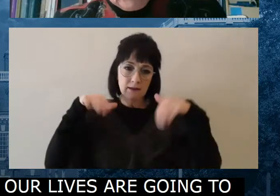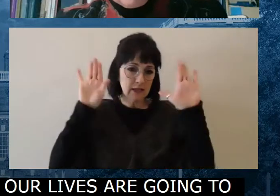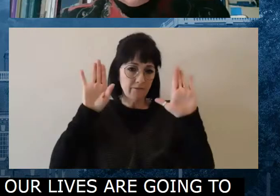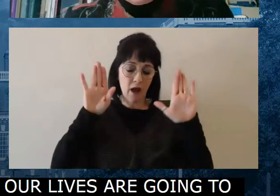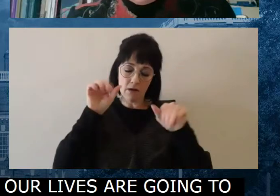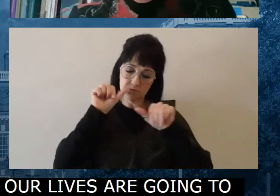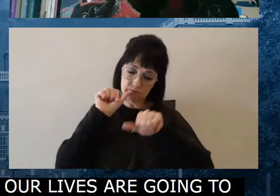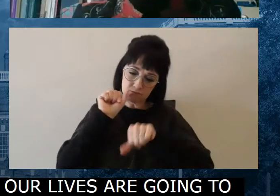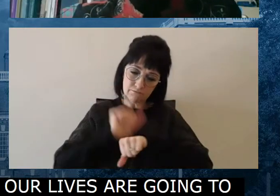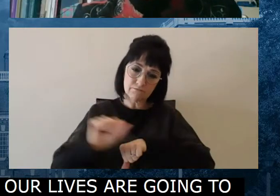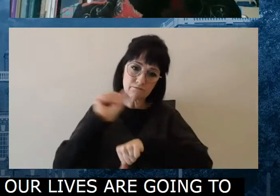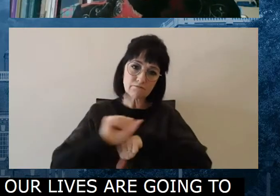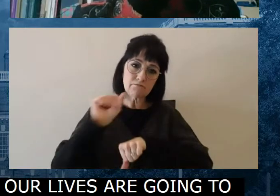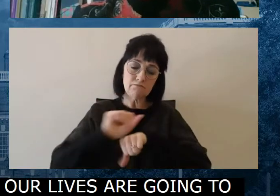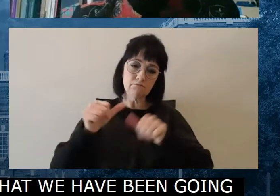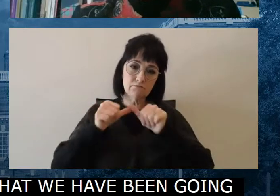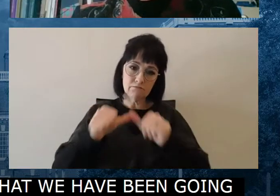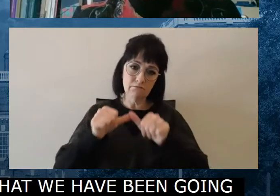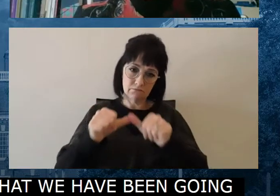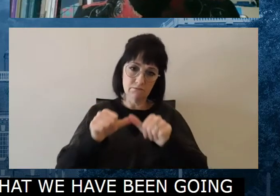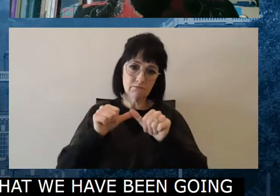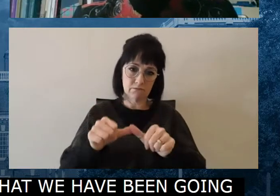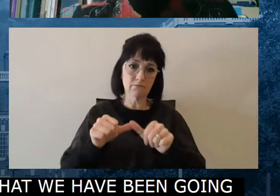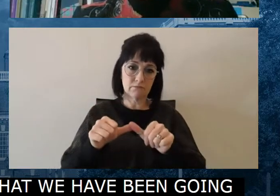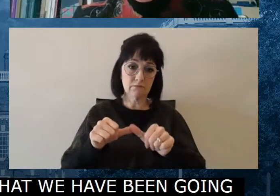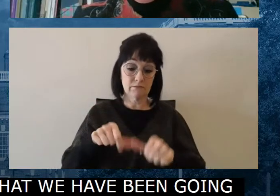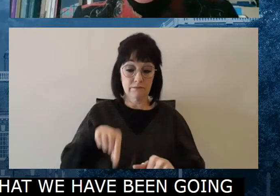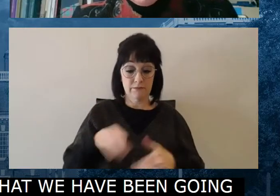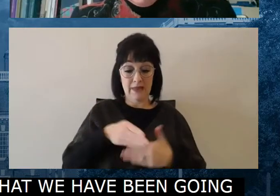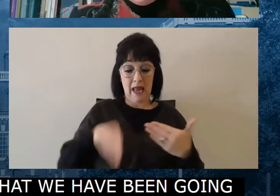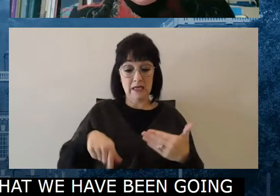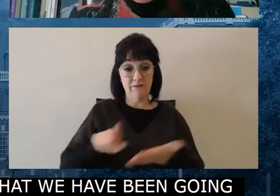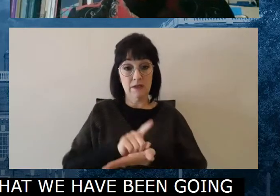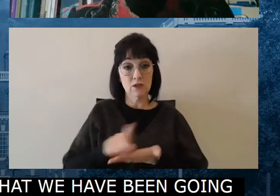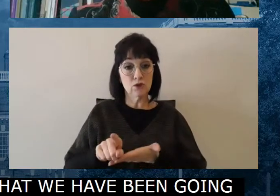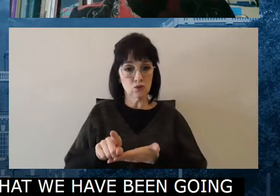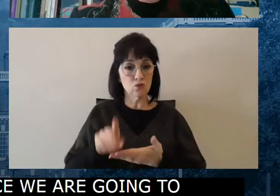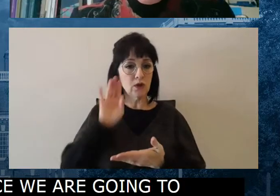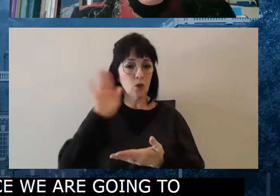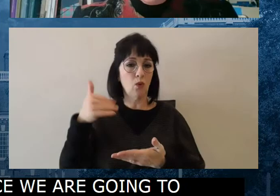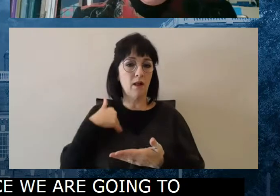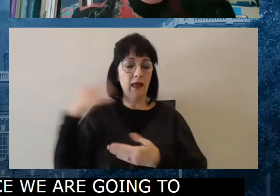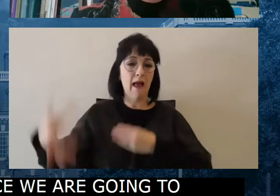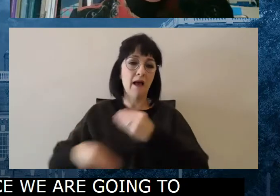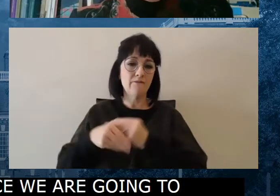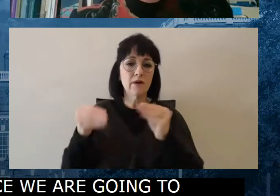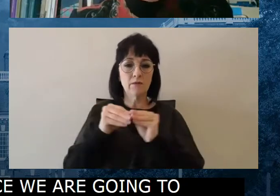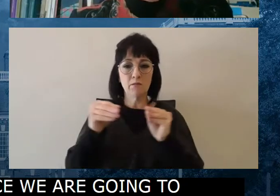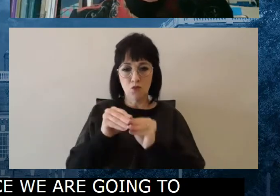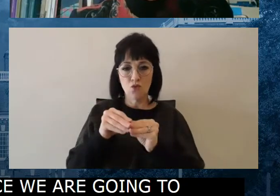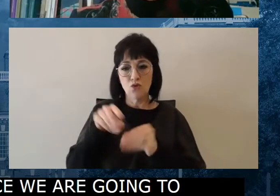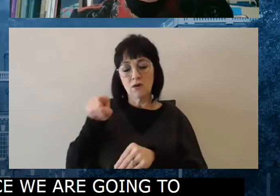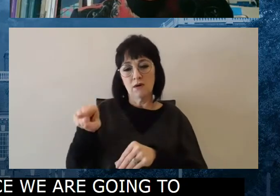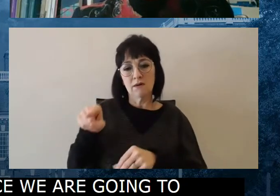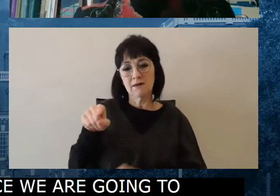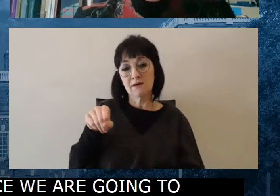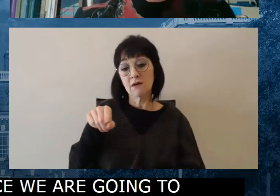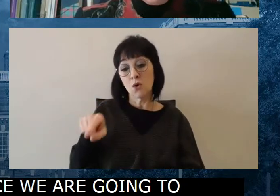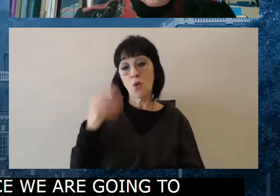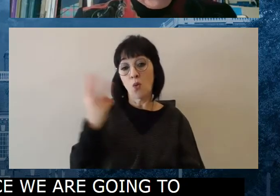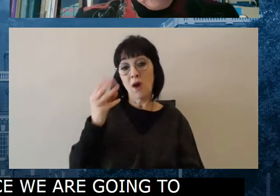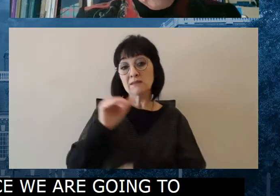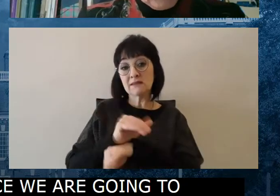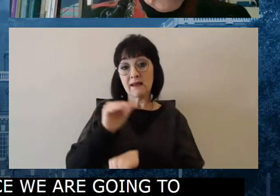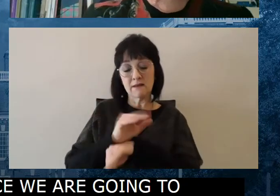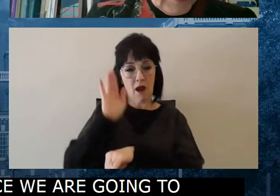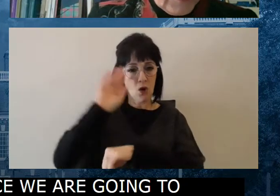by the end of this week, we're going to have another set of people. We have a clinic at Seaford on Wednesday night. We talked about that one.